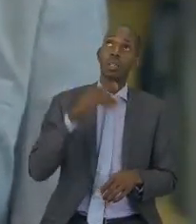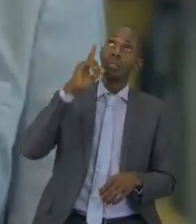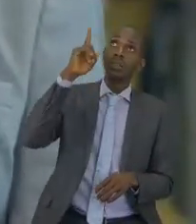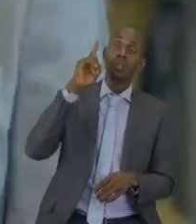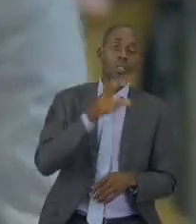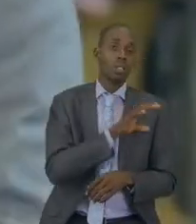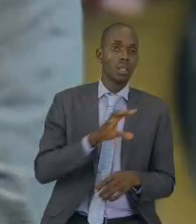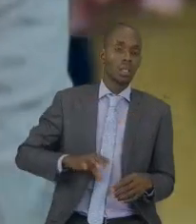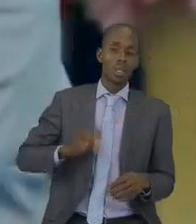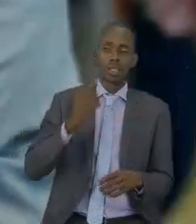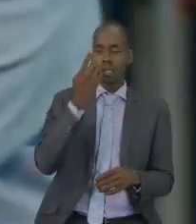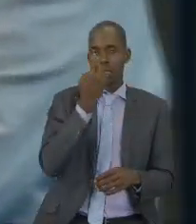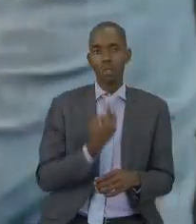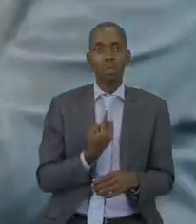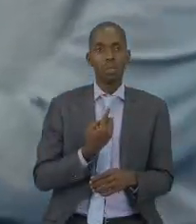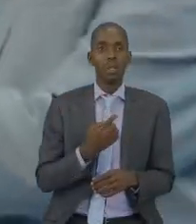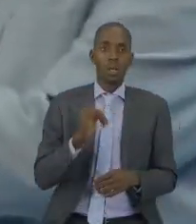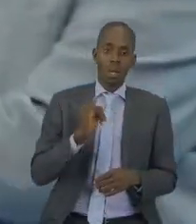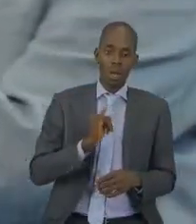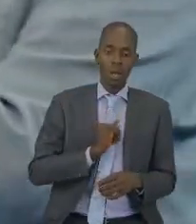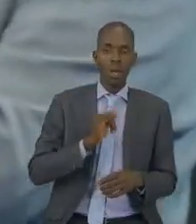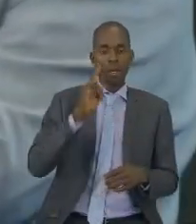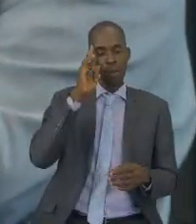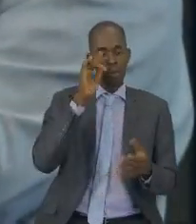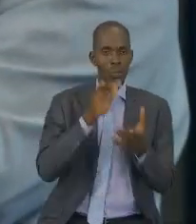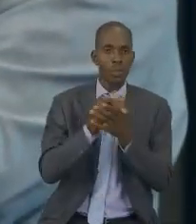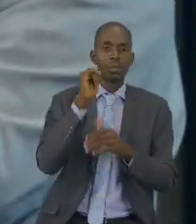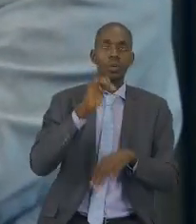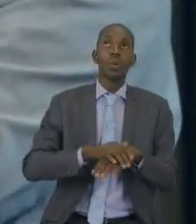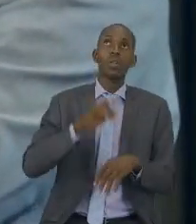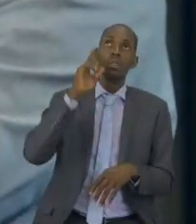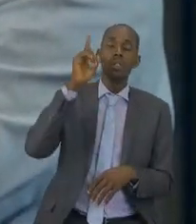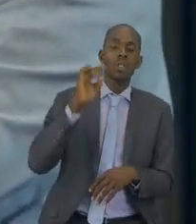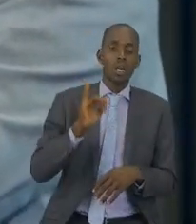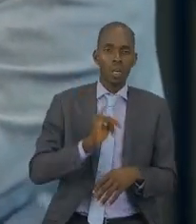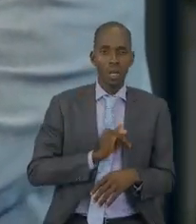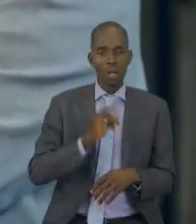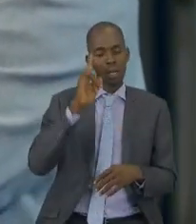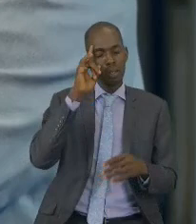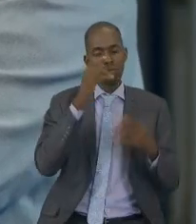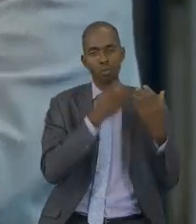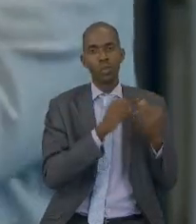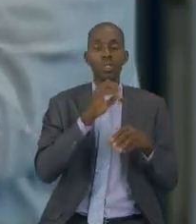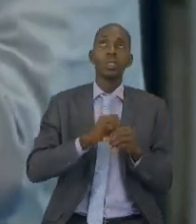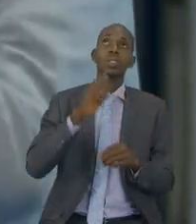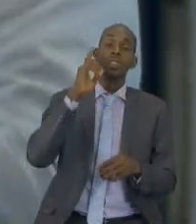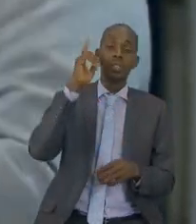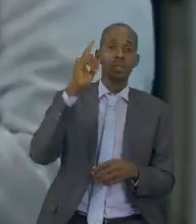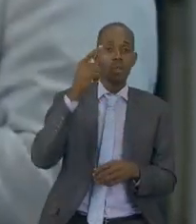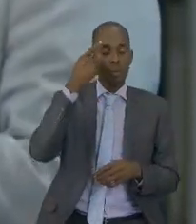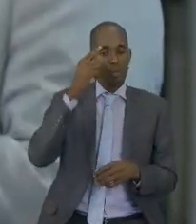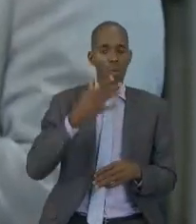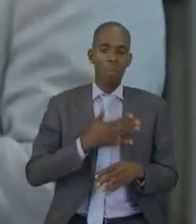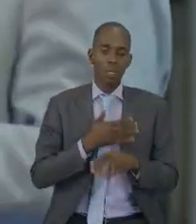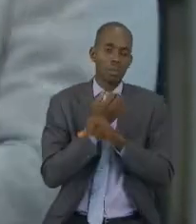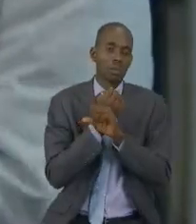Christ, I believe on him. I trust in him for my